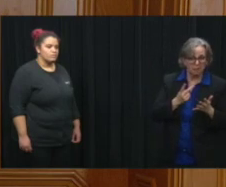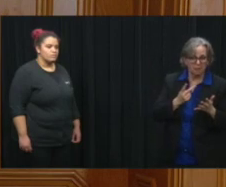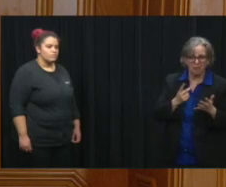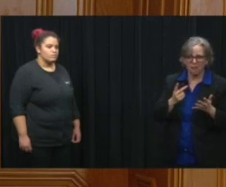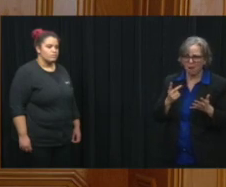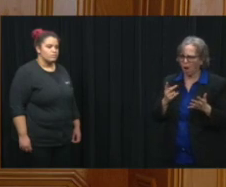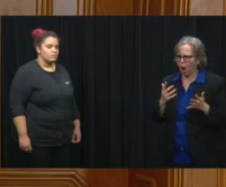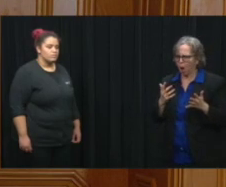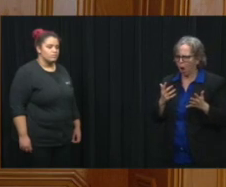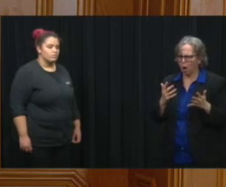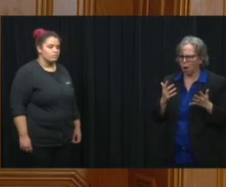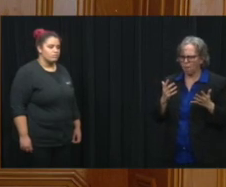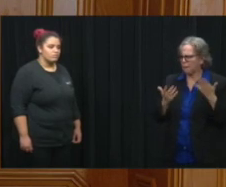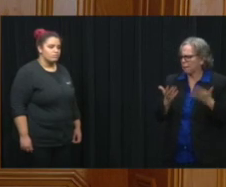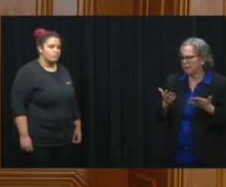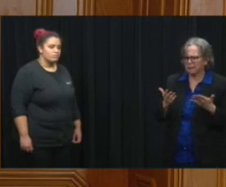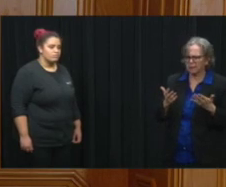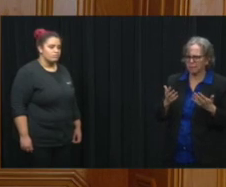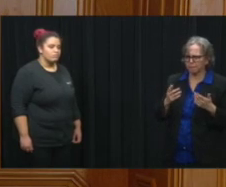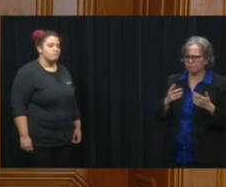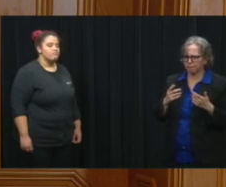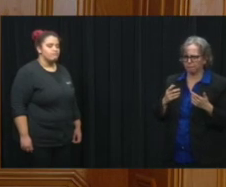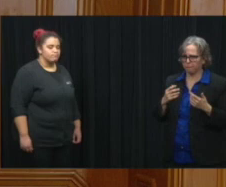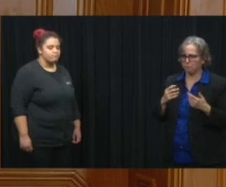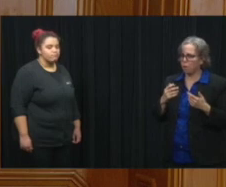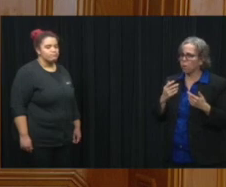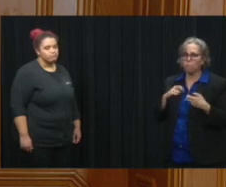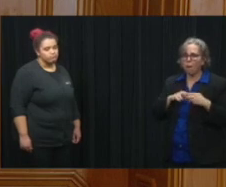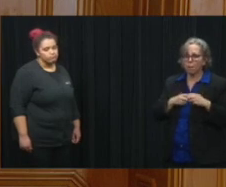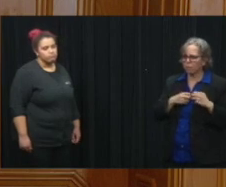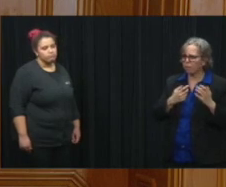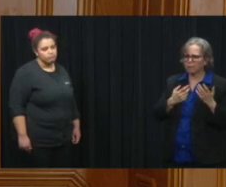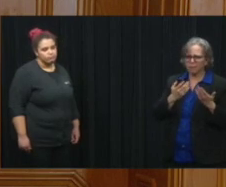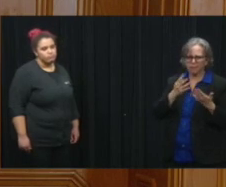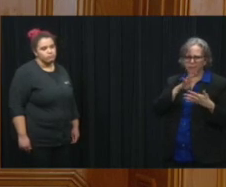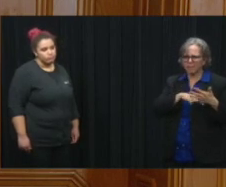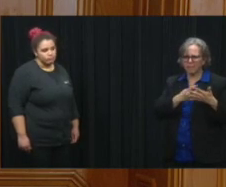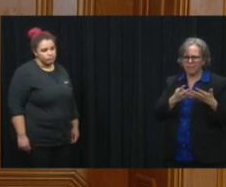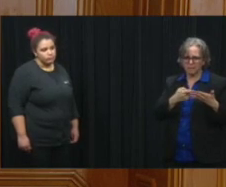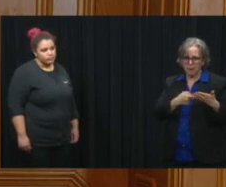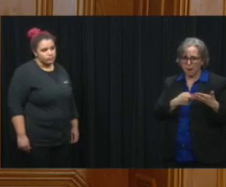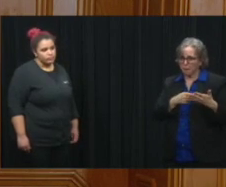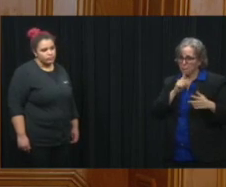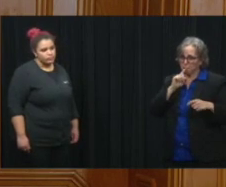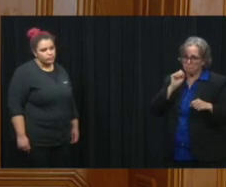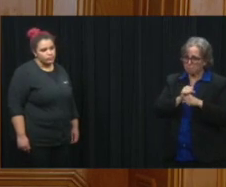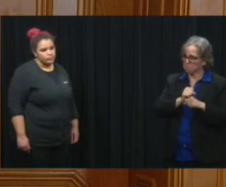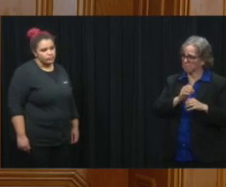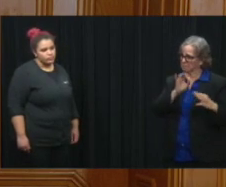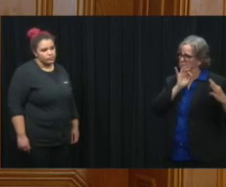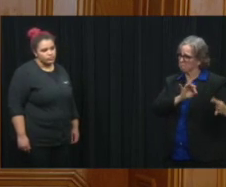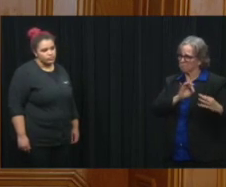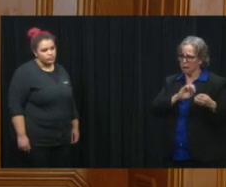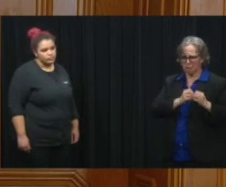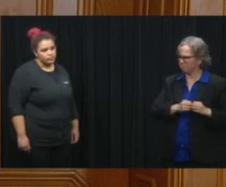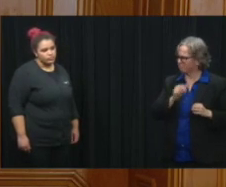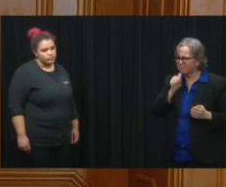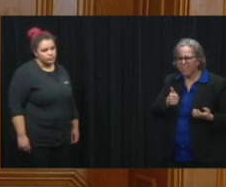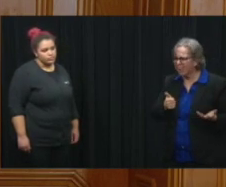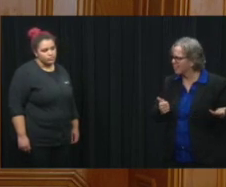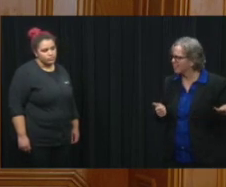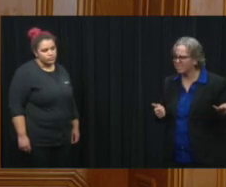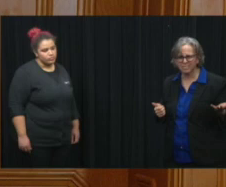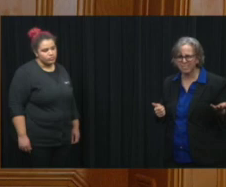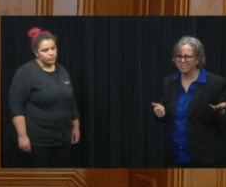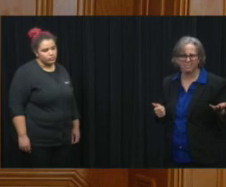is we are not totally aware. We have some idea, but we're not totally aware of all the actions that Ohio has taken,